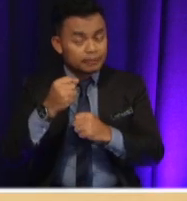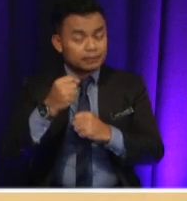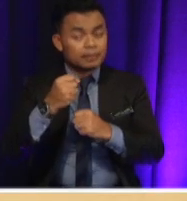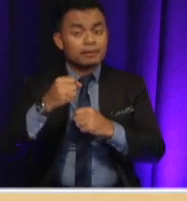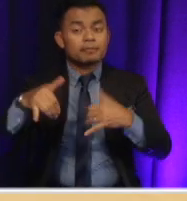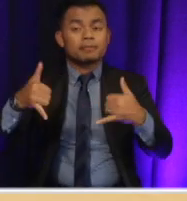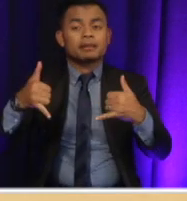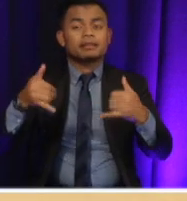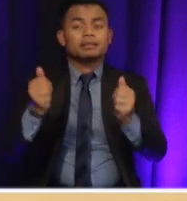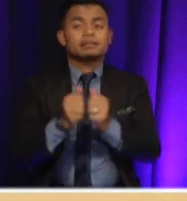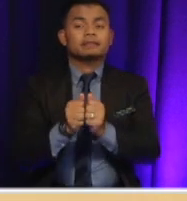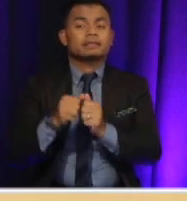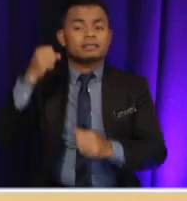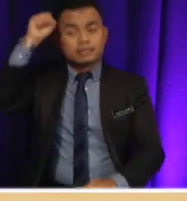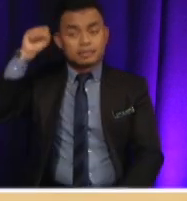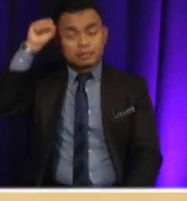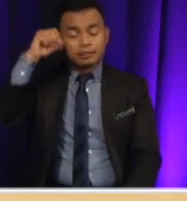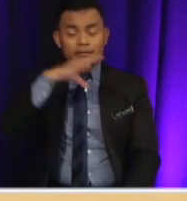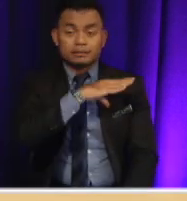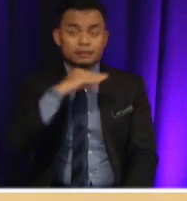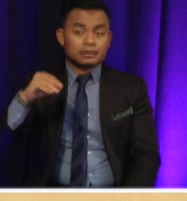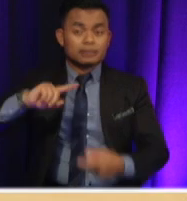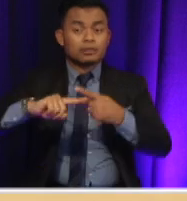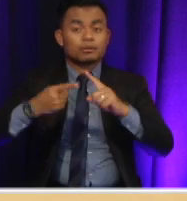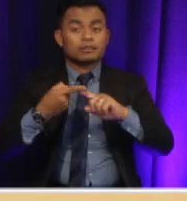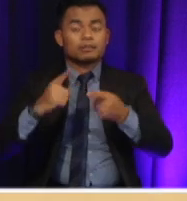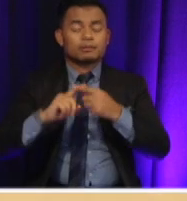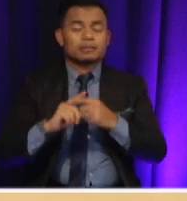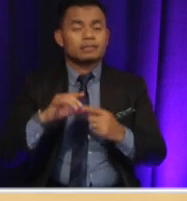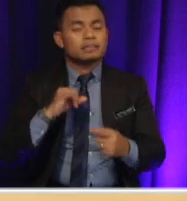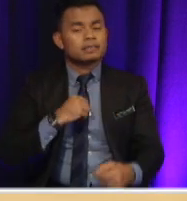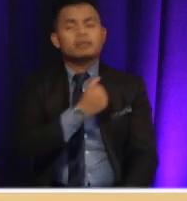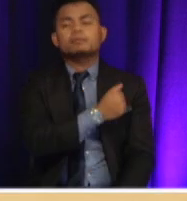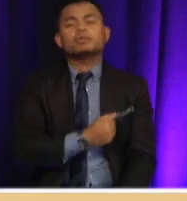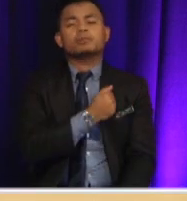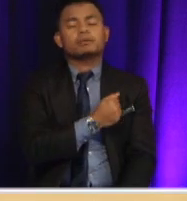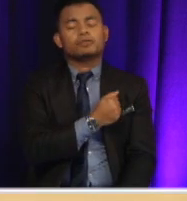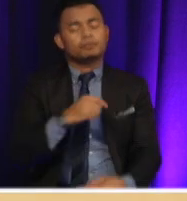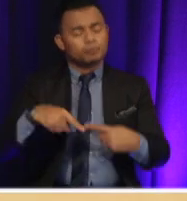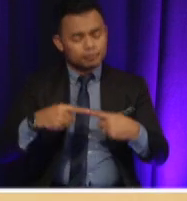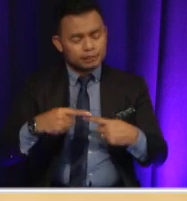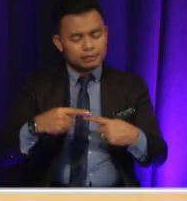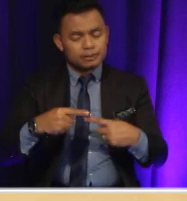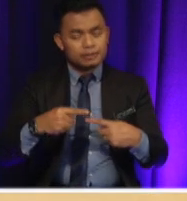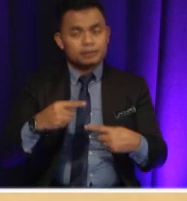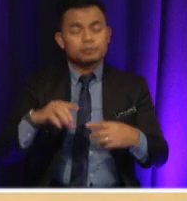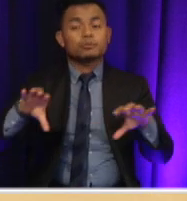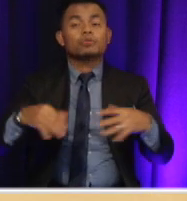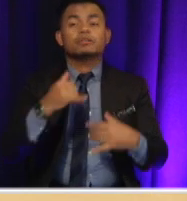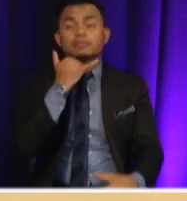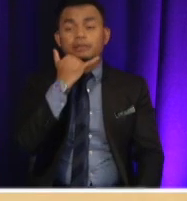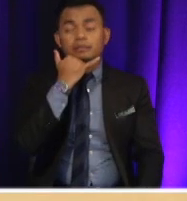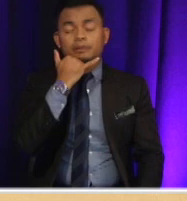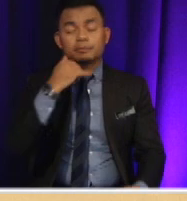Okay. I am sorry if I had been rough when playing with you, but the memories